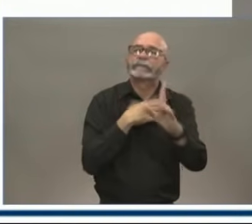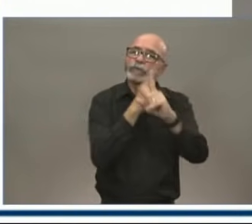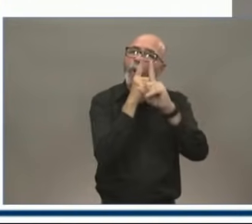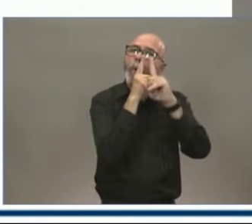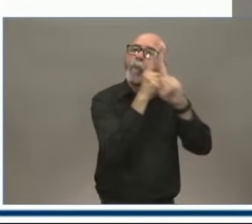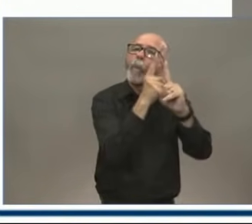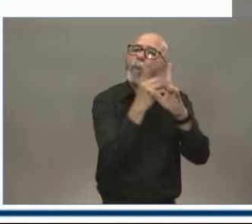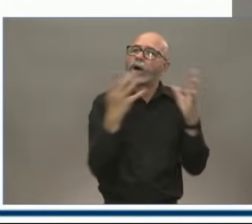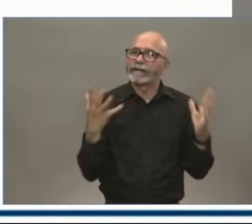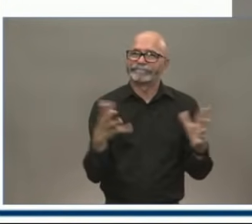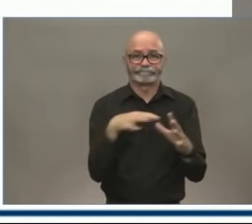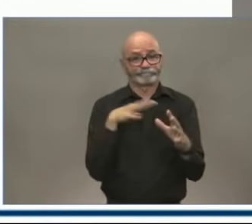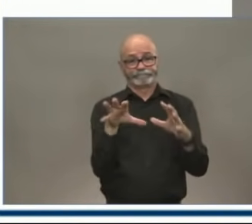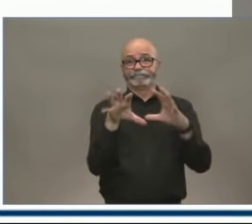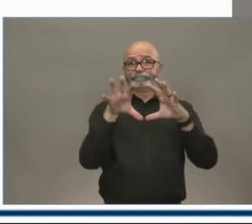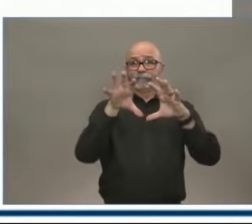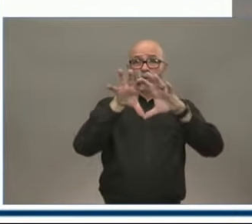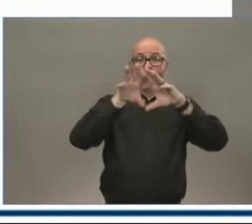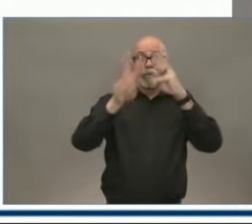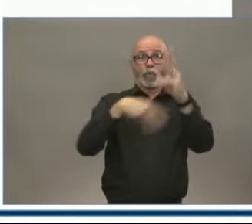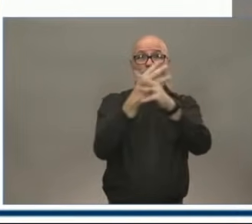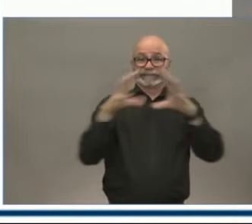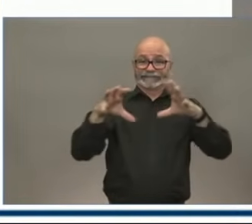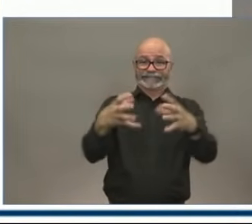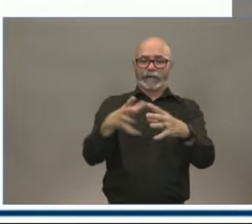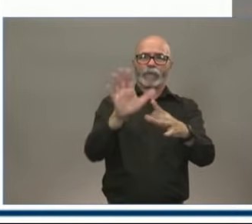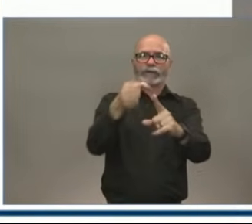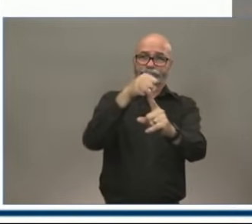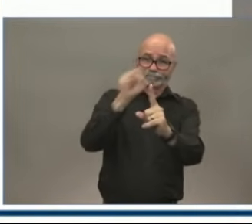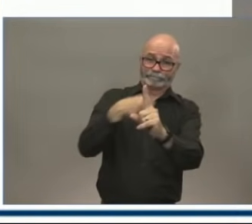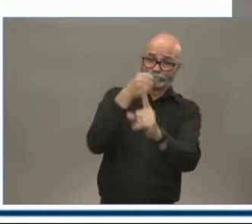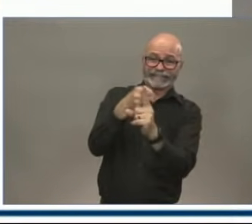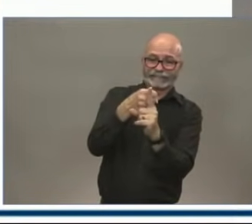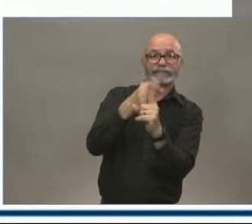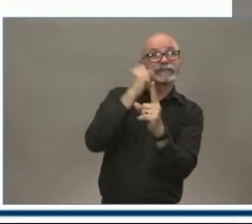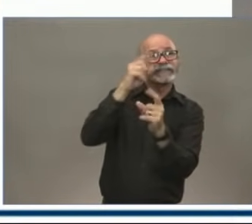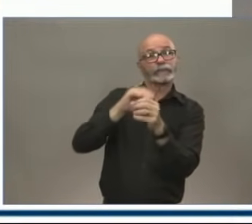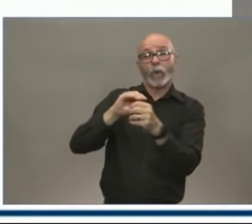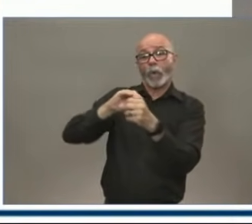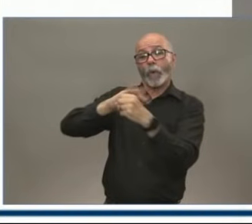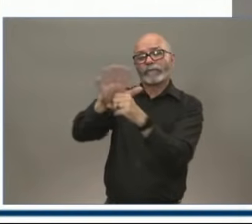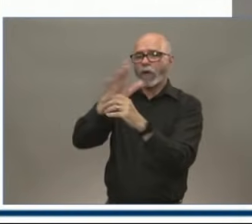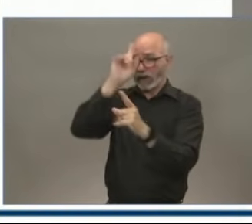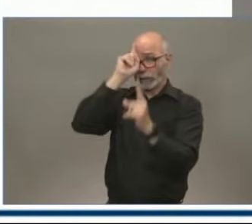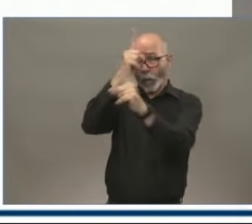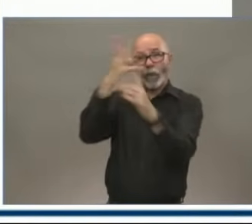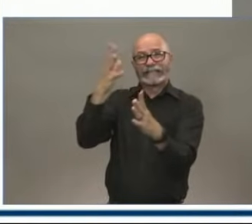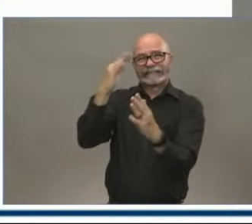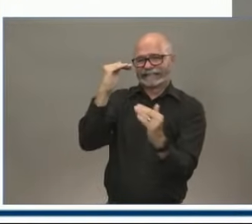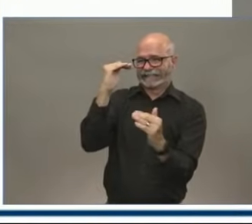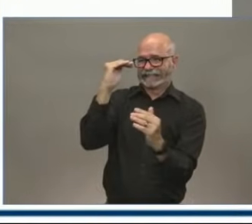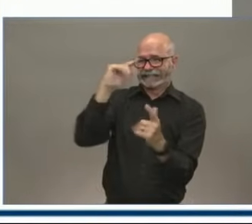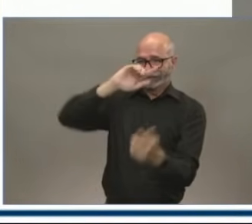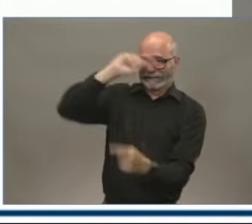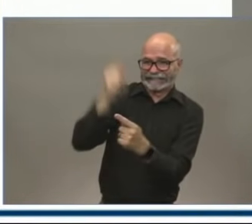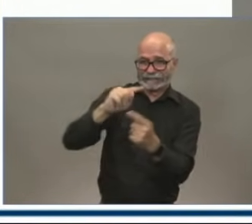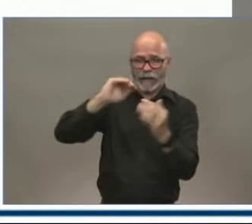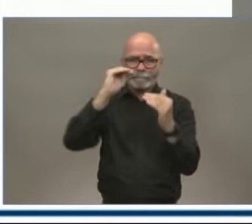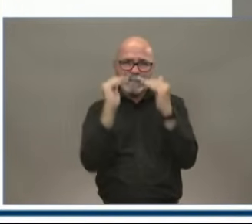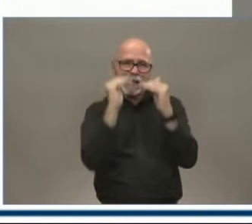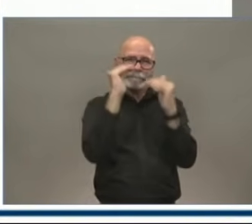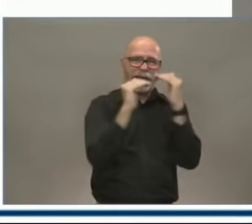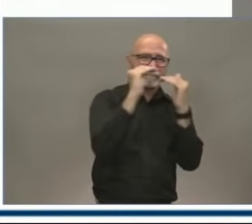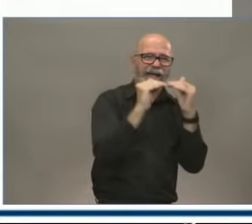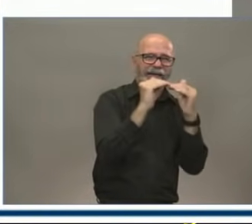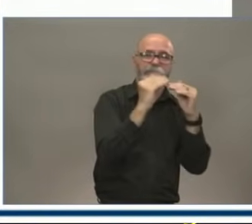balancing COVID, what's in place to control COVID, versus balancing all the impacts or minimizing the